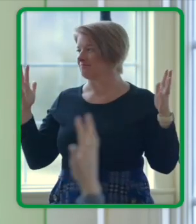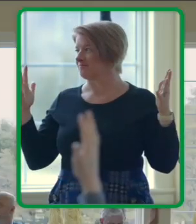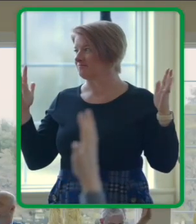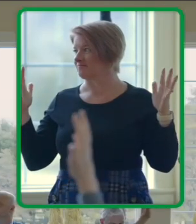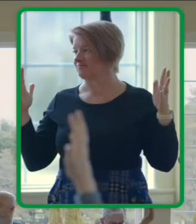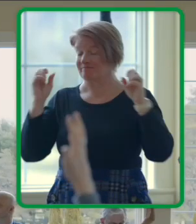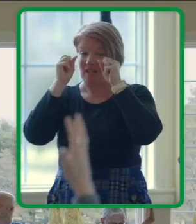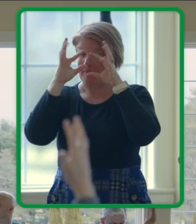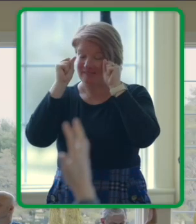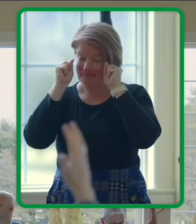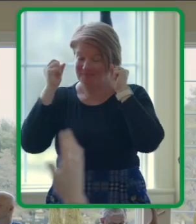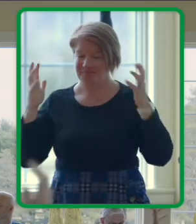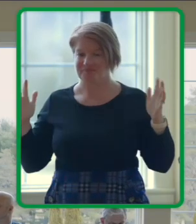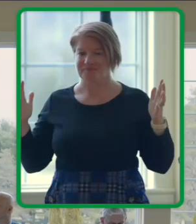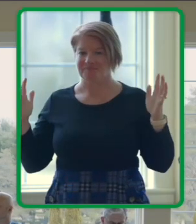Amazing.